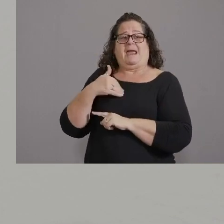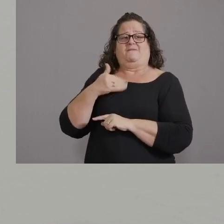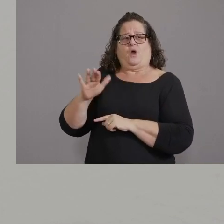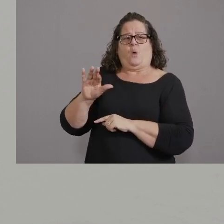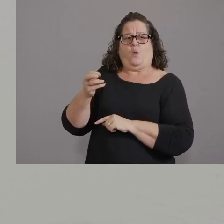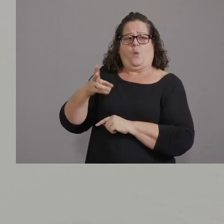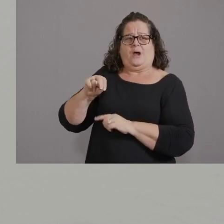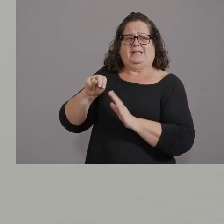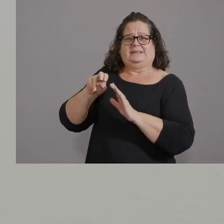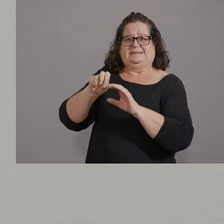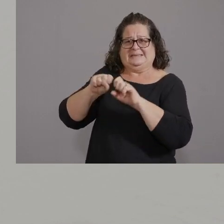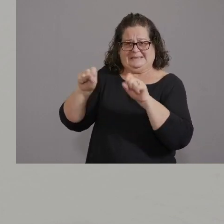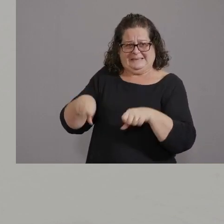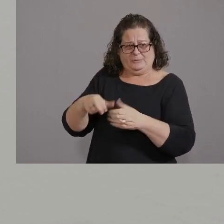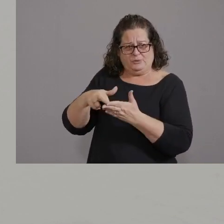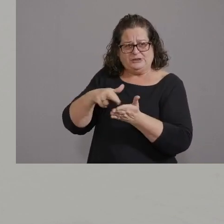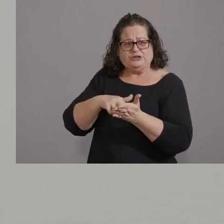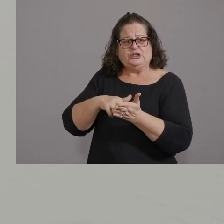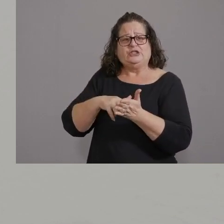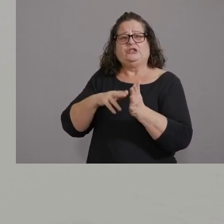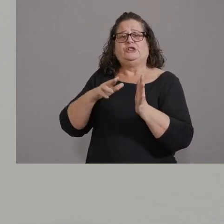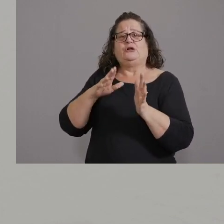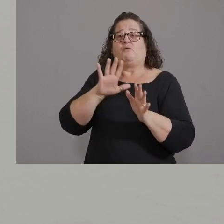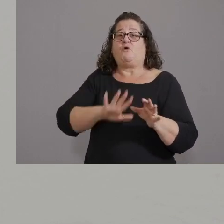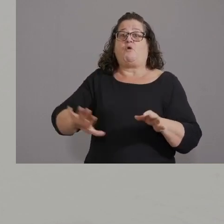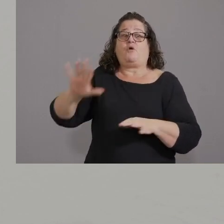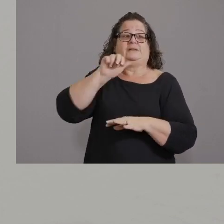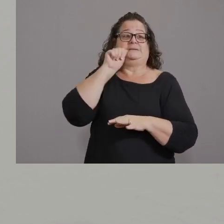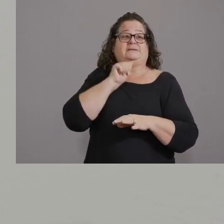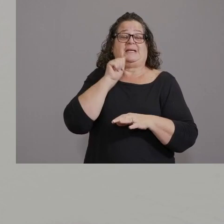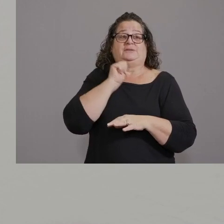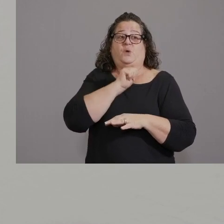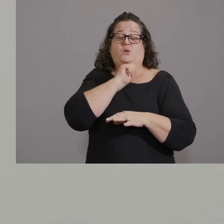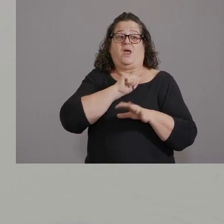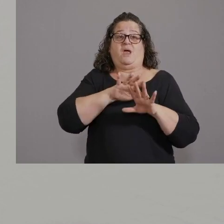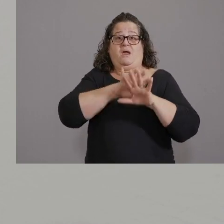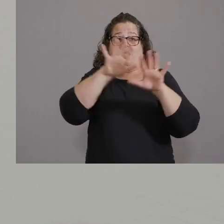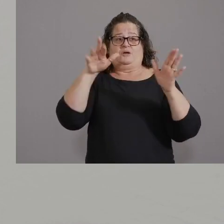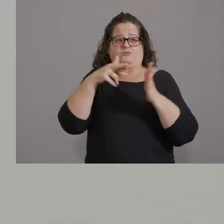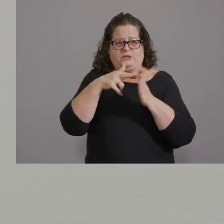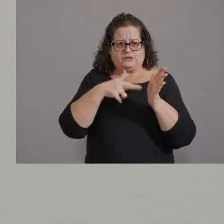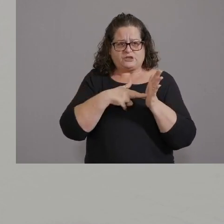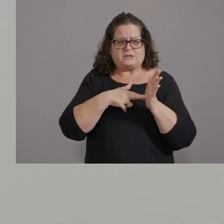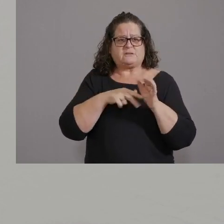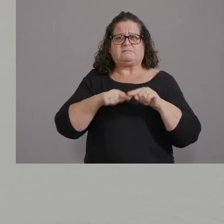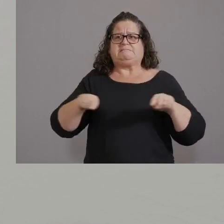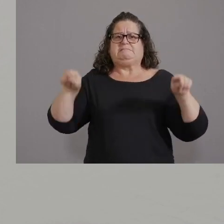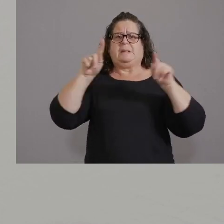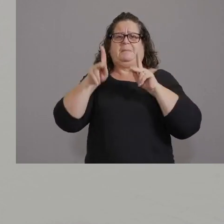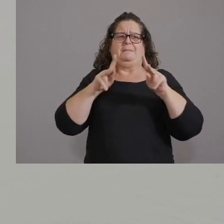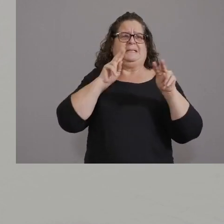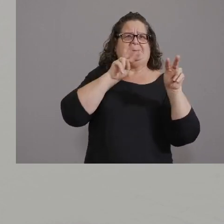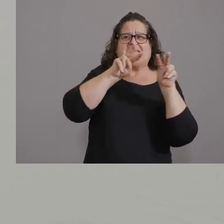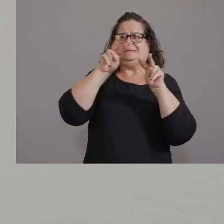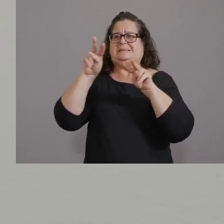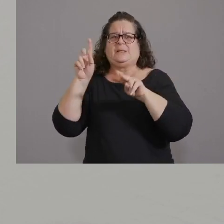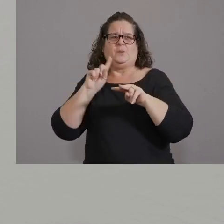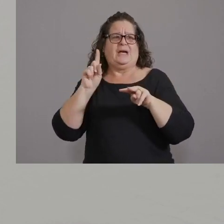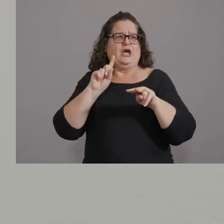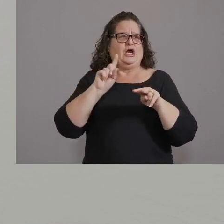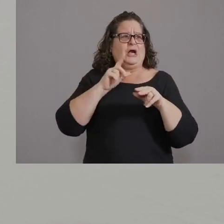hurdles with people that are trying to just look for the next available and drive across the state to get it? And is